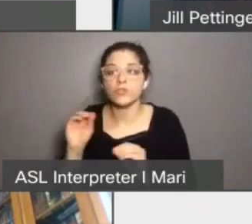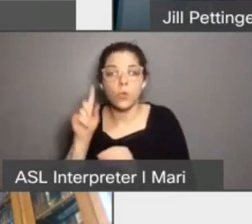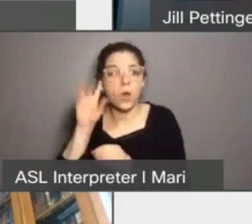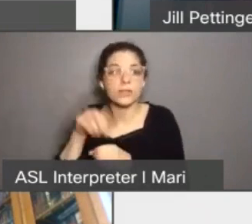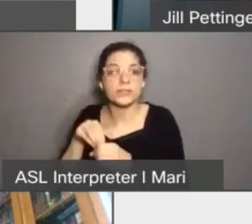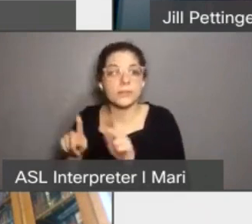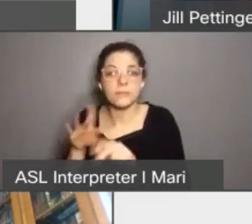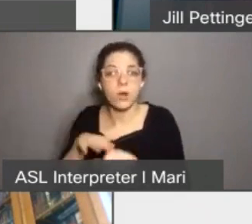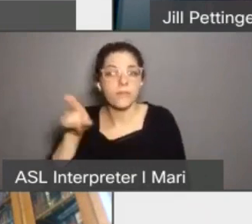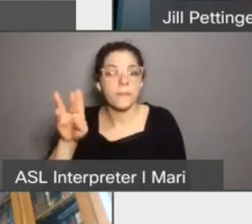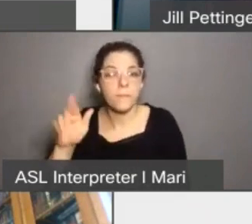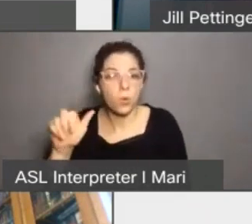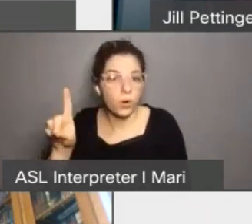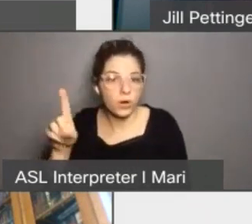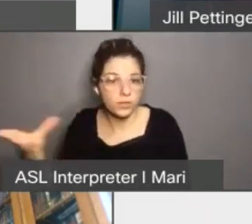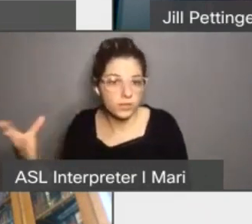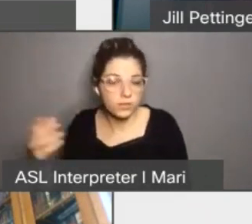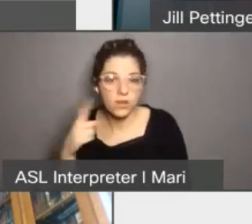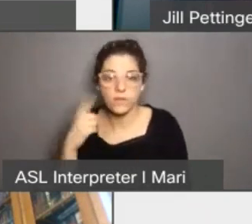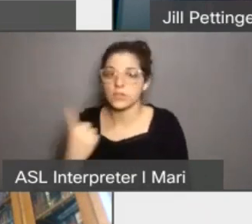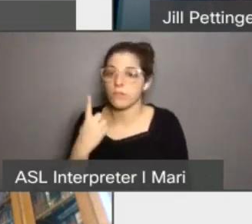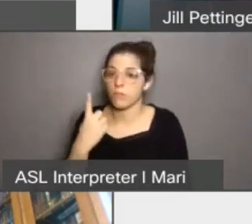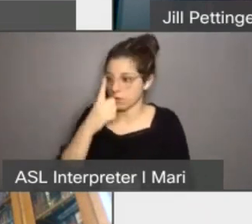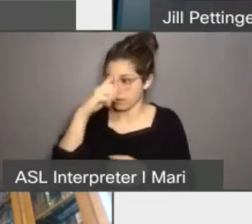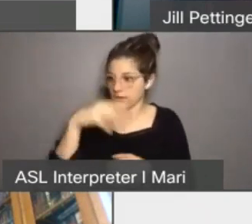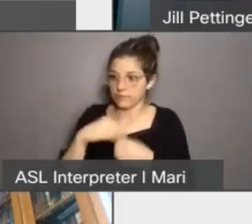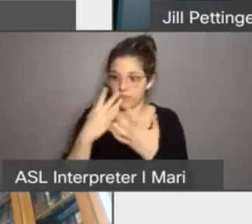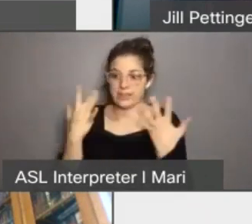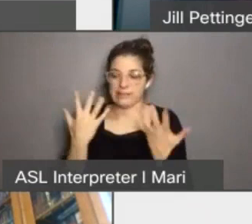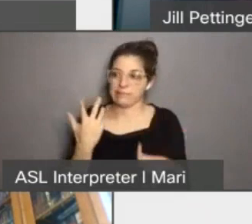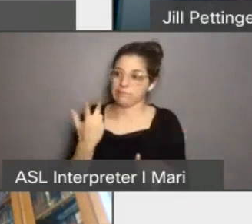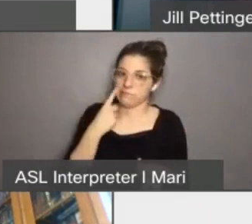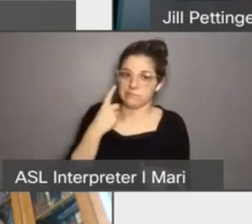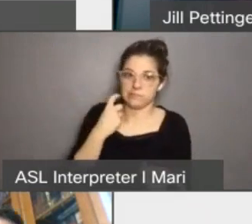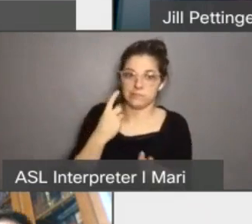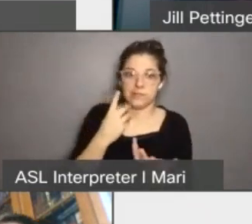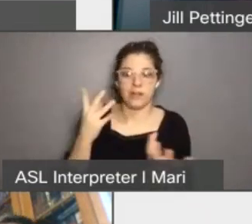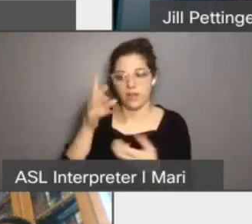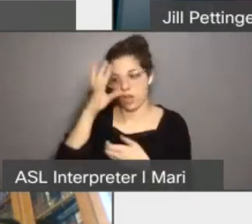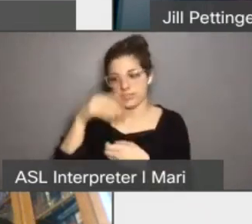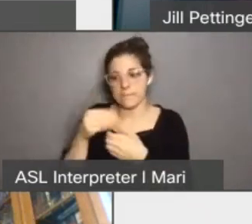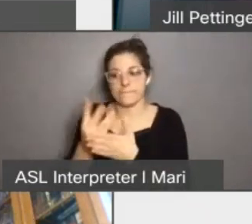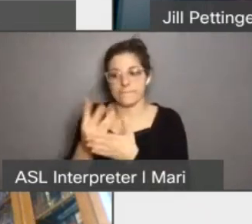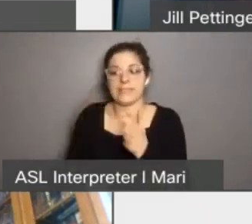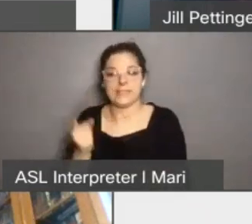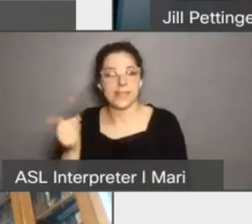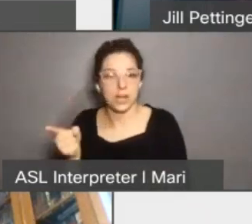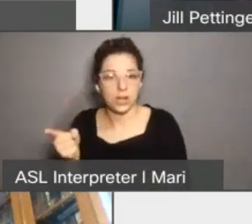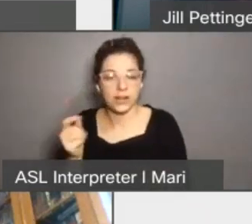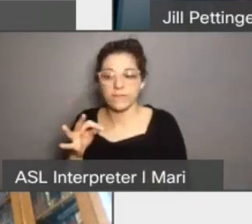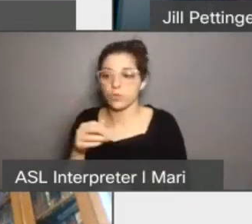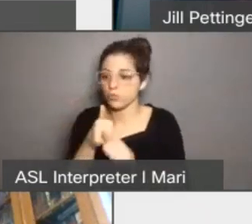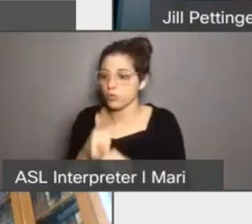there. If so for someone super autism friendly, I mean, there's a lot of autism missing in there. If you trace the